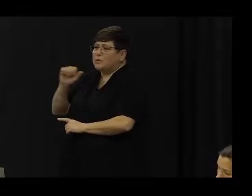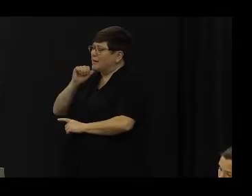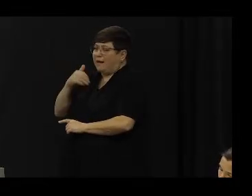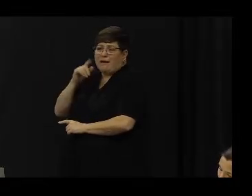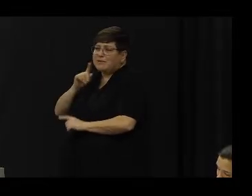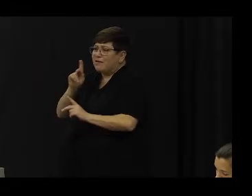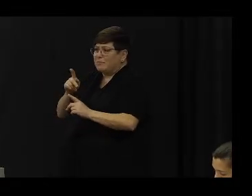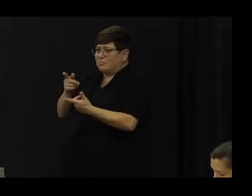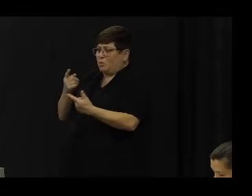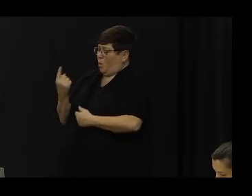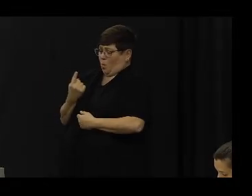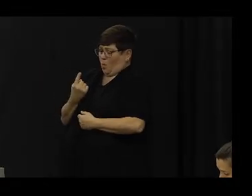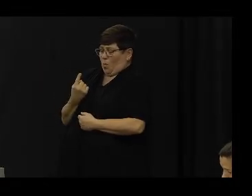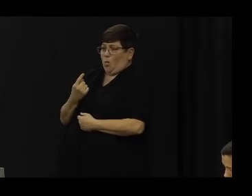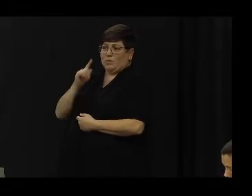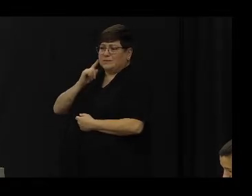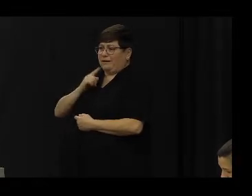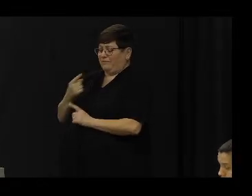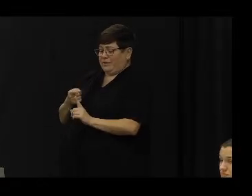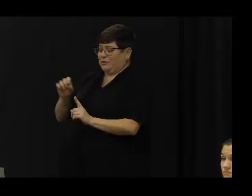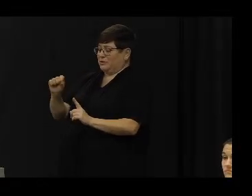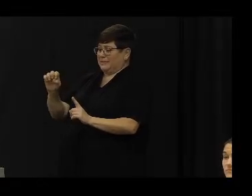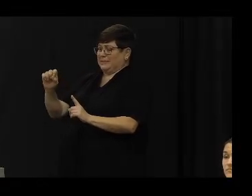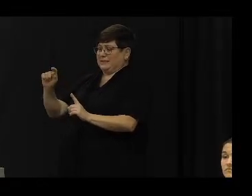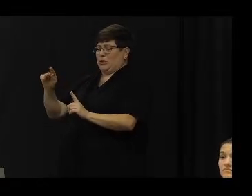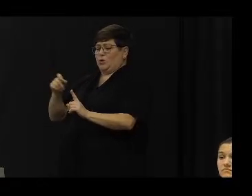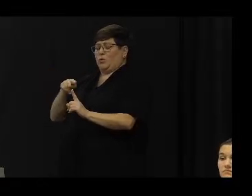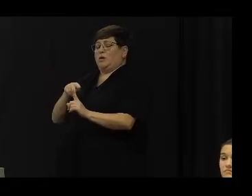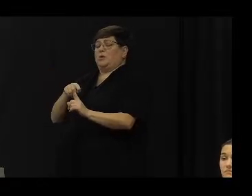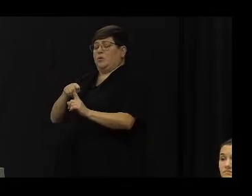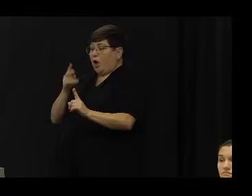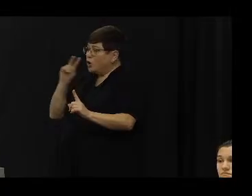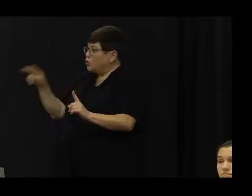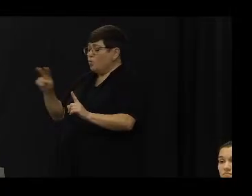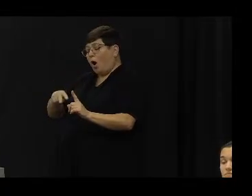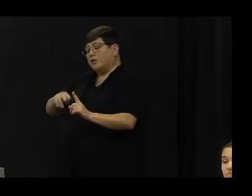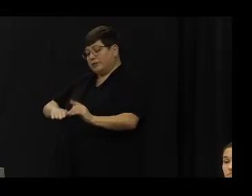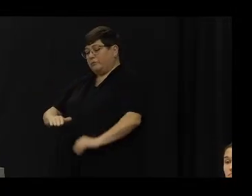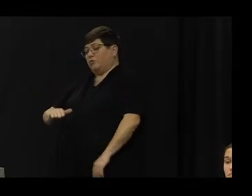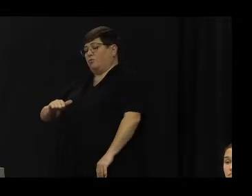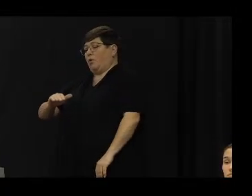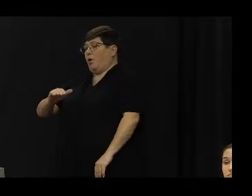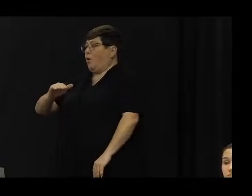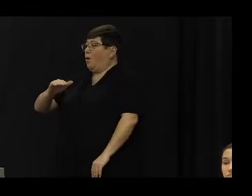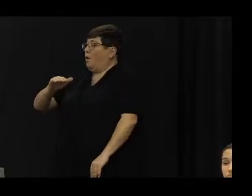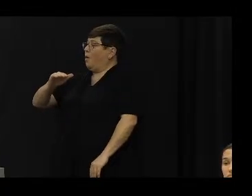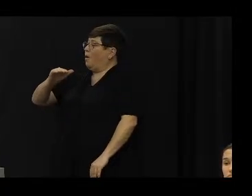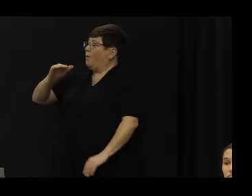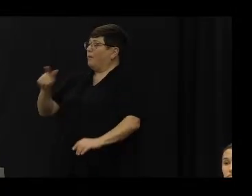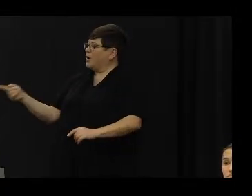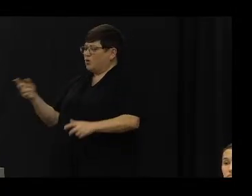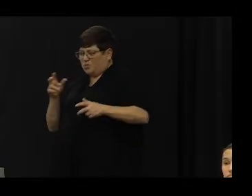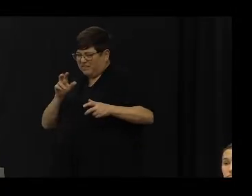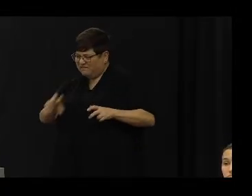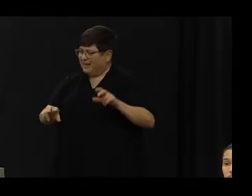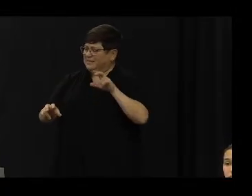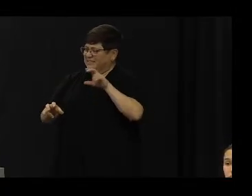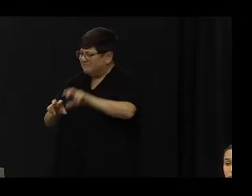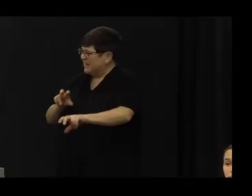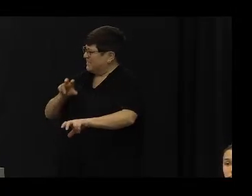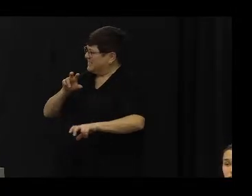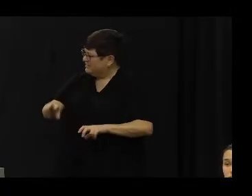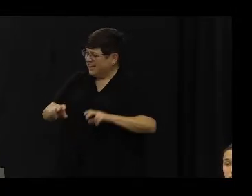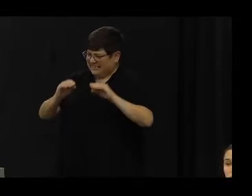family. And so many of you who watched Siku grow up, and many of you who invested in Siku's